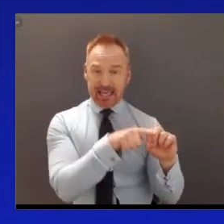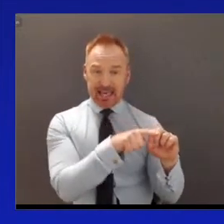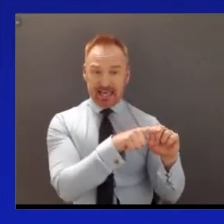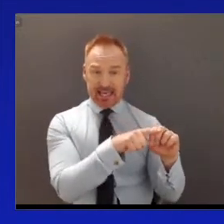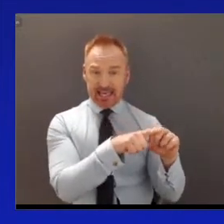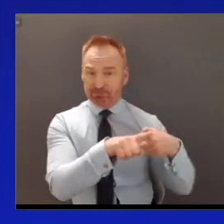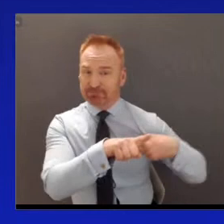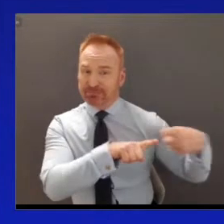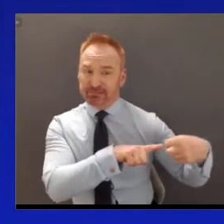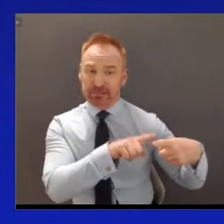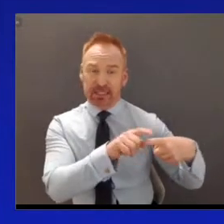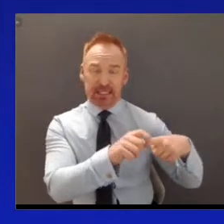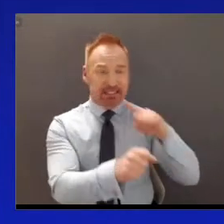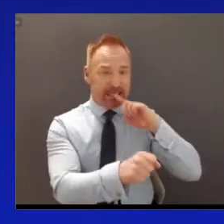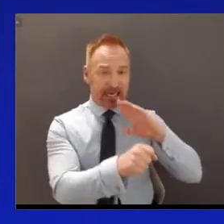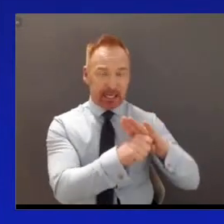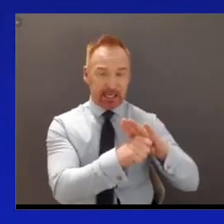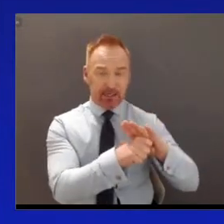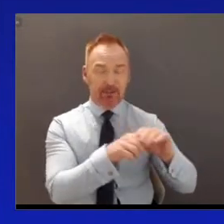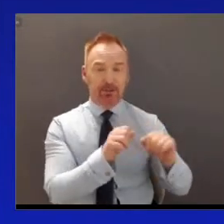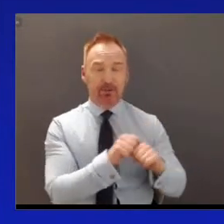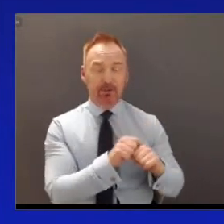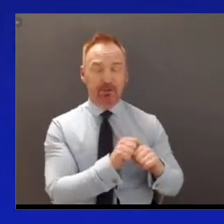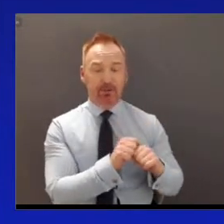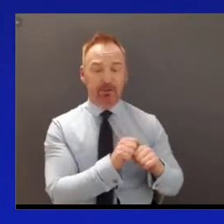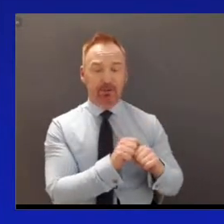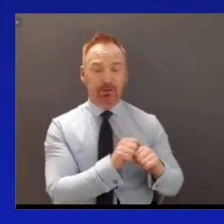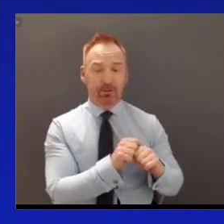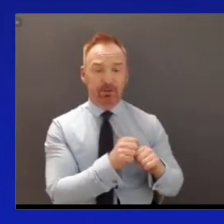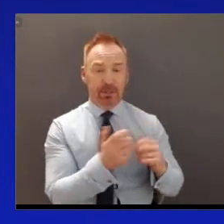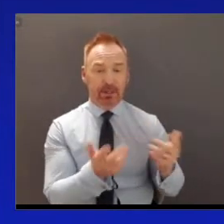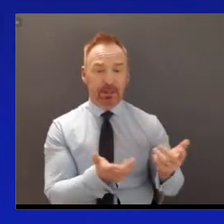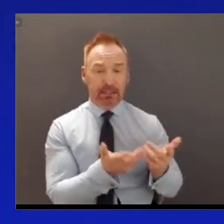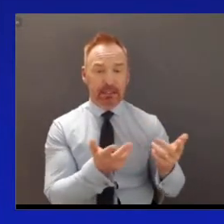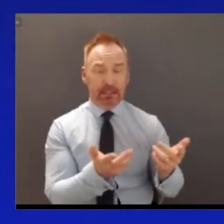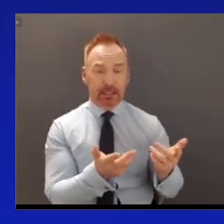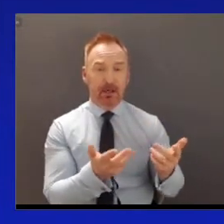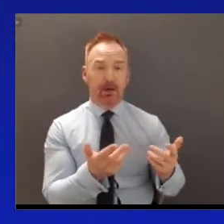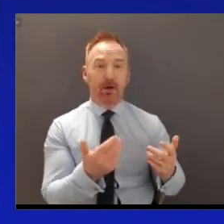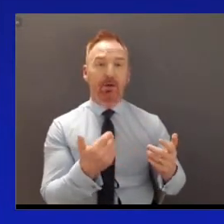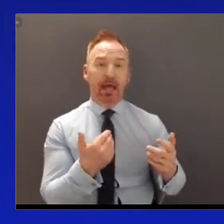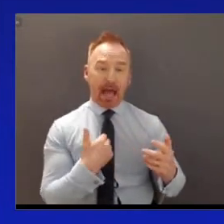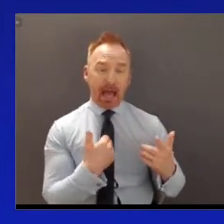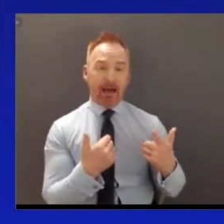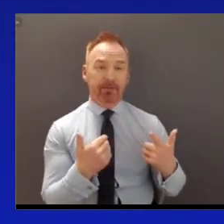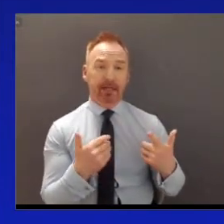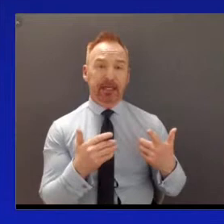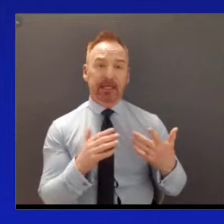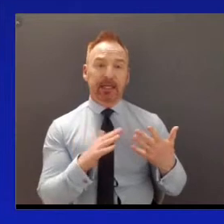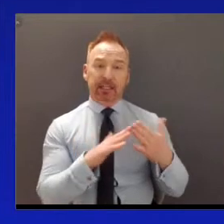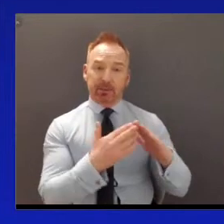areas where we have racialized communities,